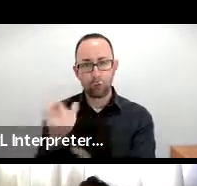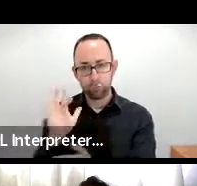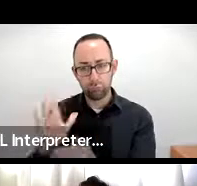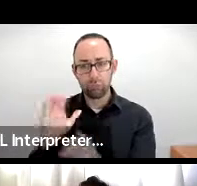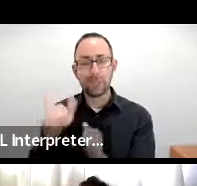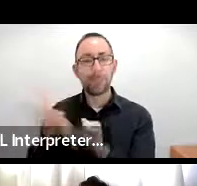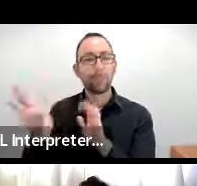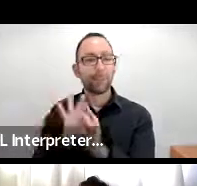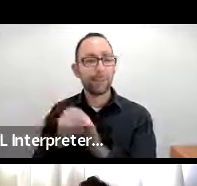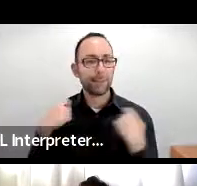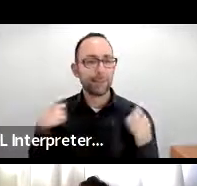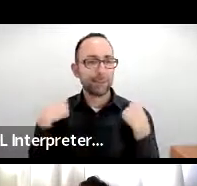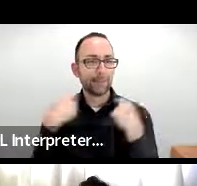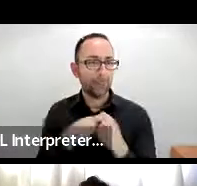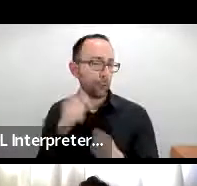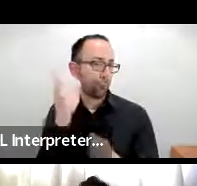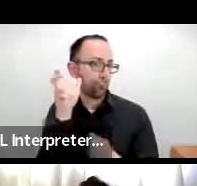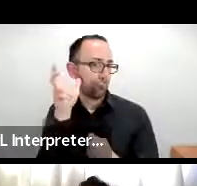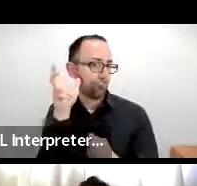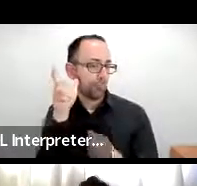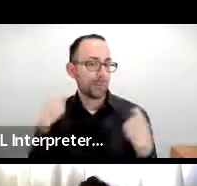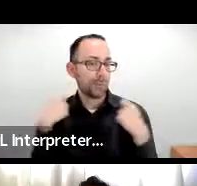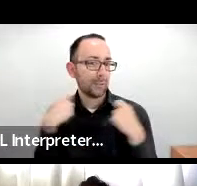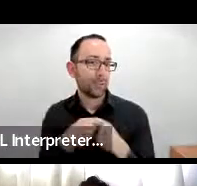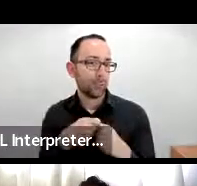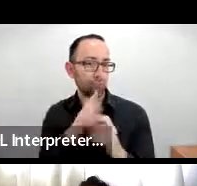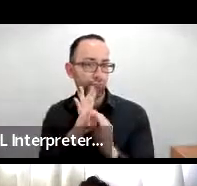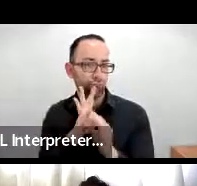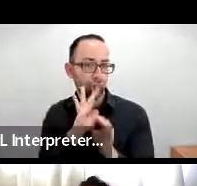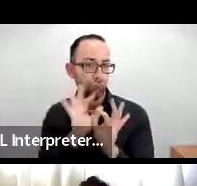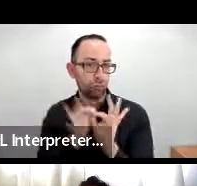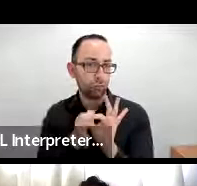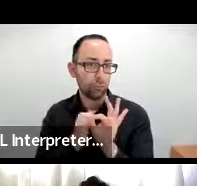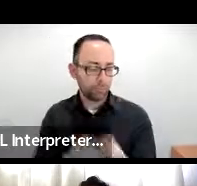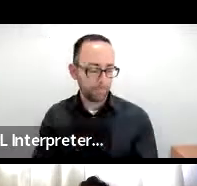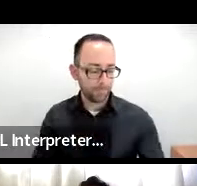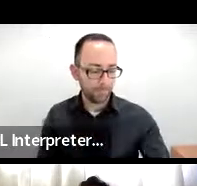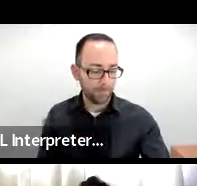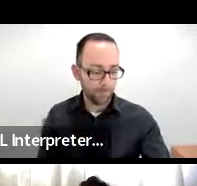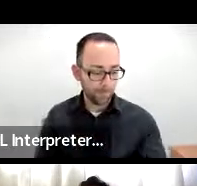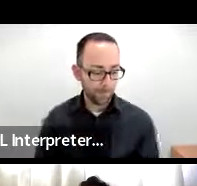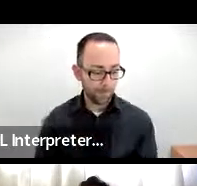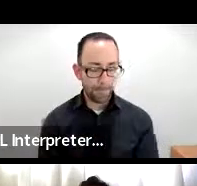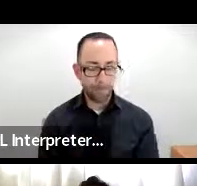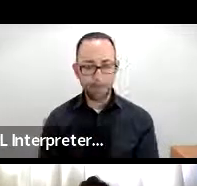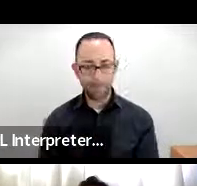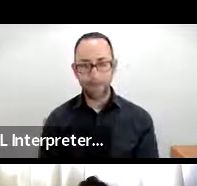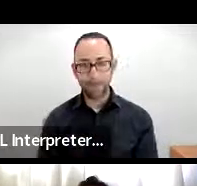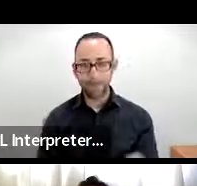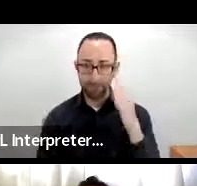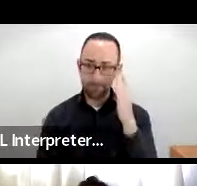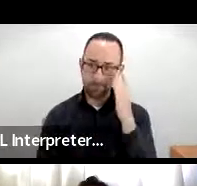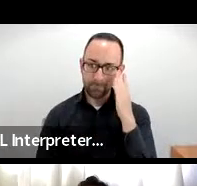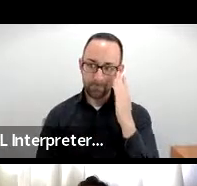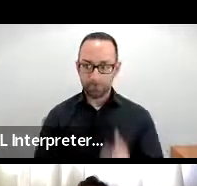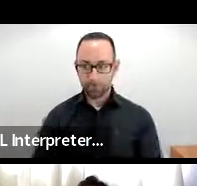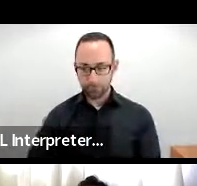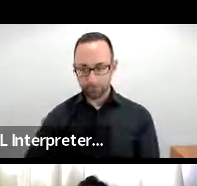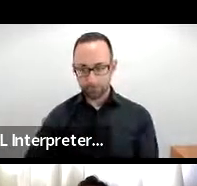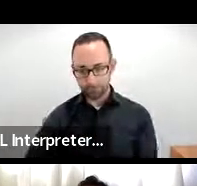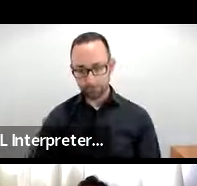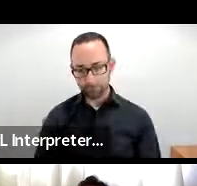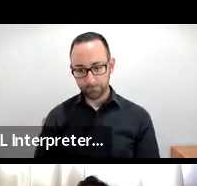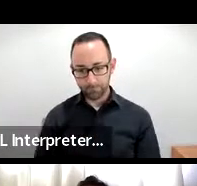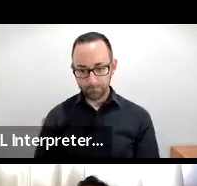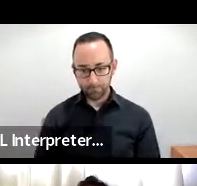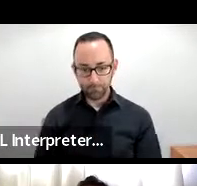de idiomas y por último elija su canal de idioma. Las computadoras Chromebook no le van a permitir acceder a este